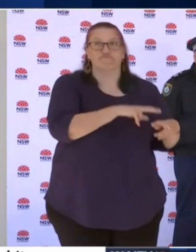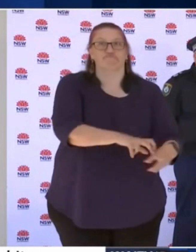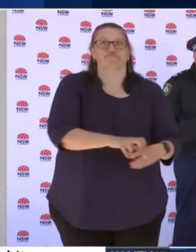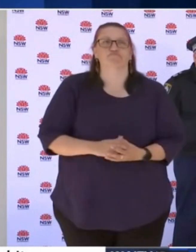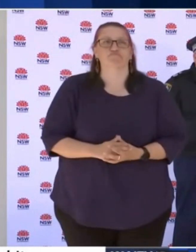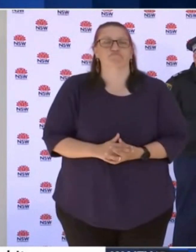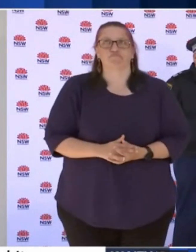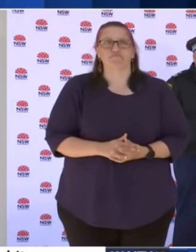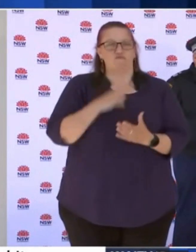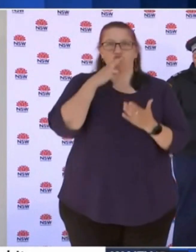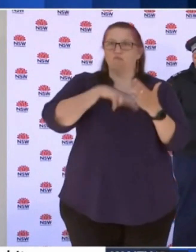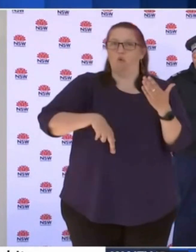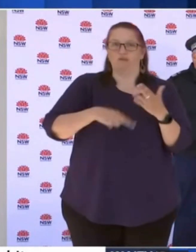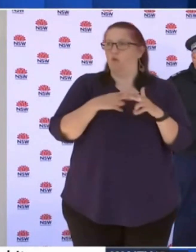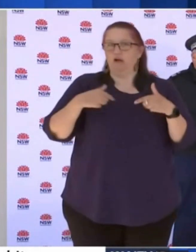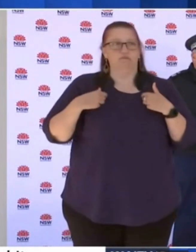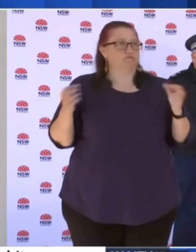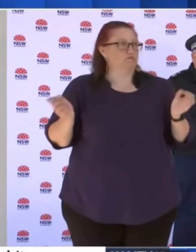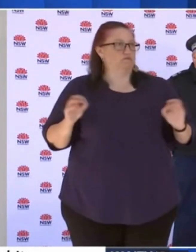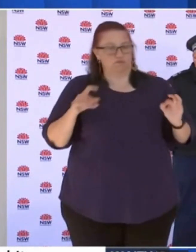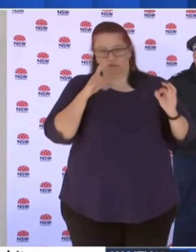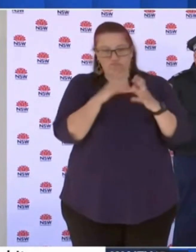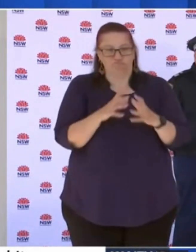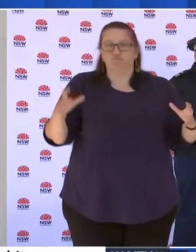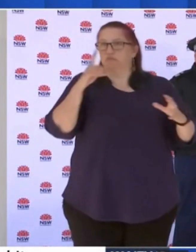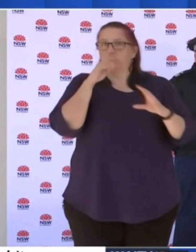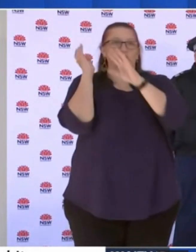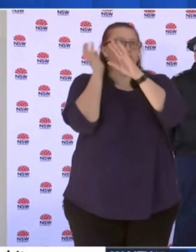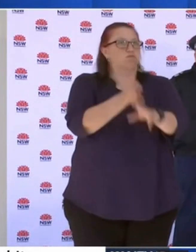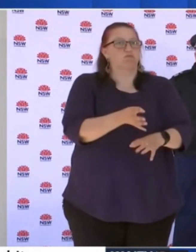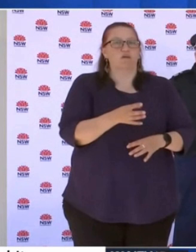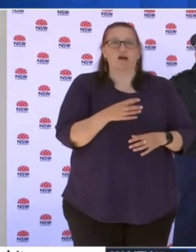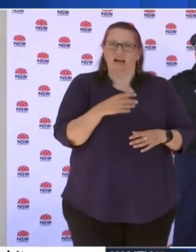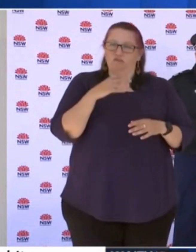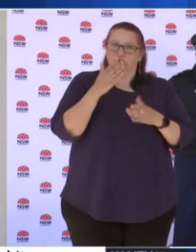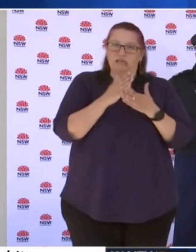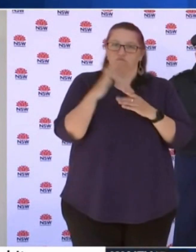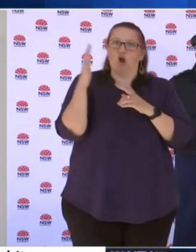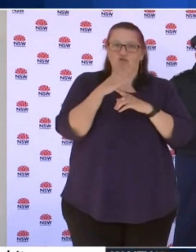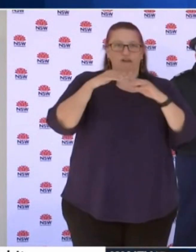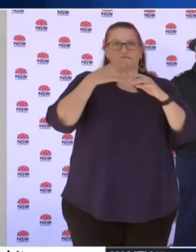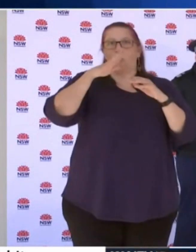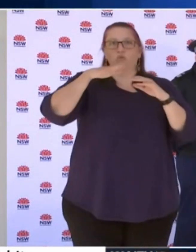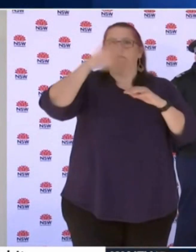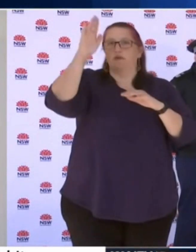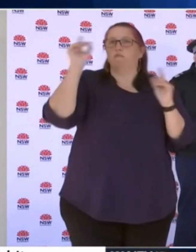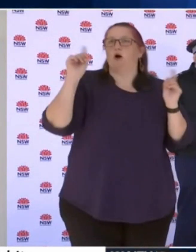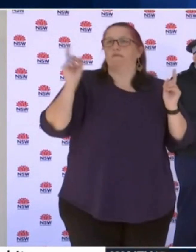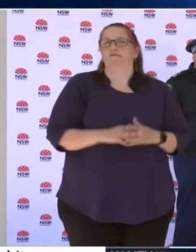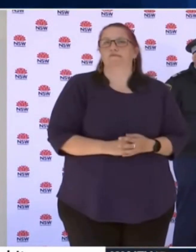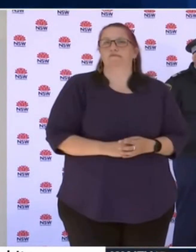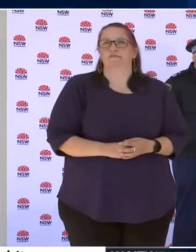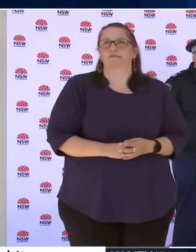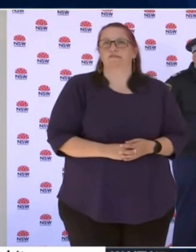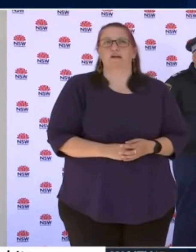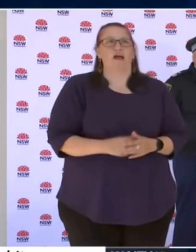hasn't been reported on the ground that there's been significant quantities of people outside our priority groups. I should say that there are priority groups that we